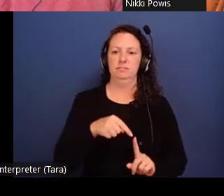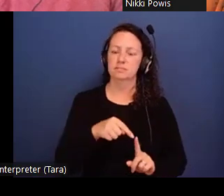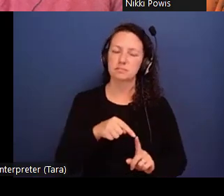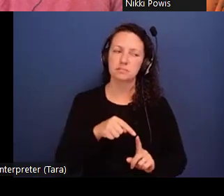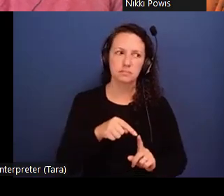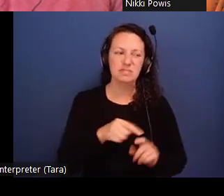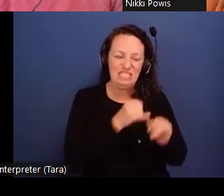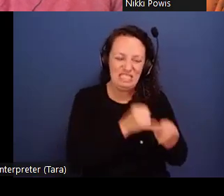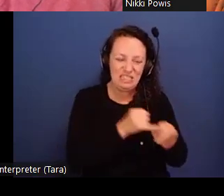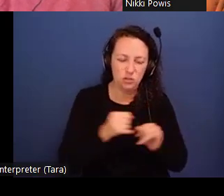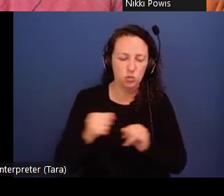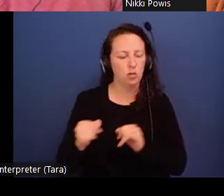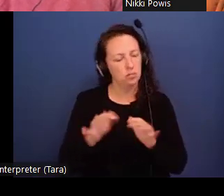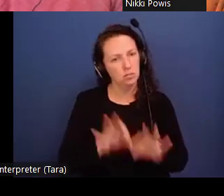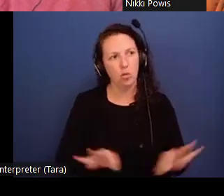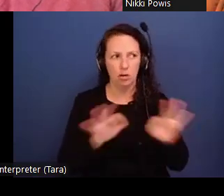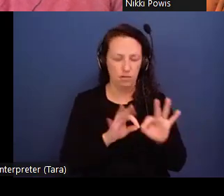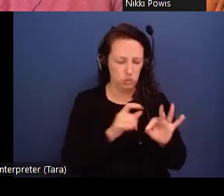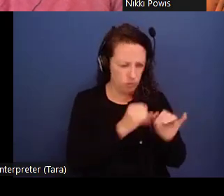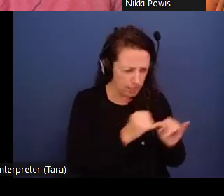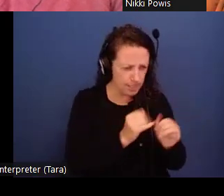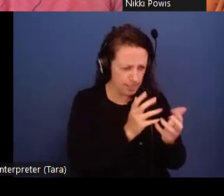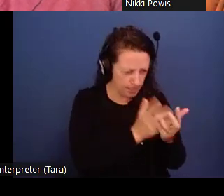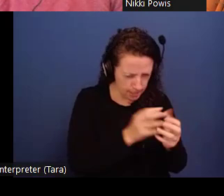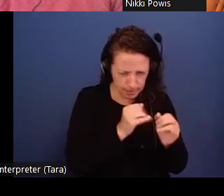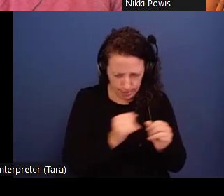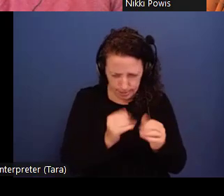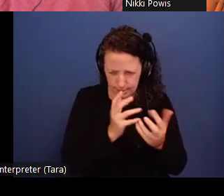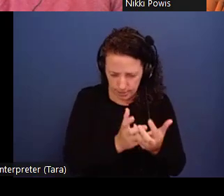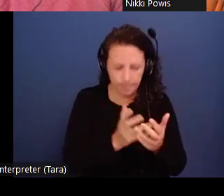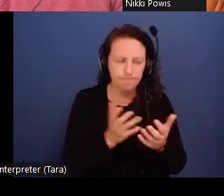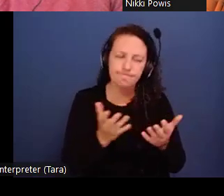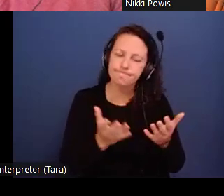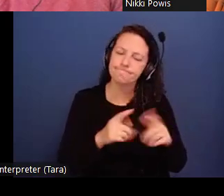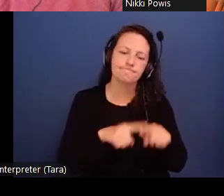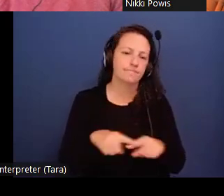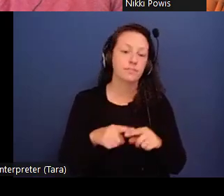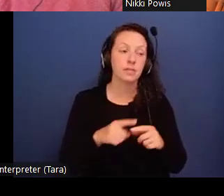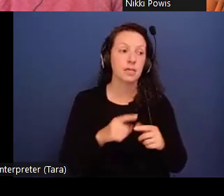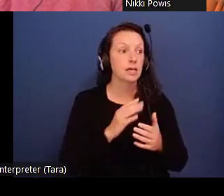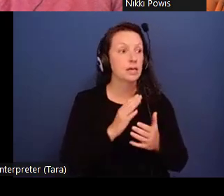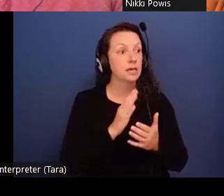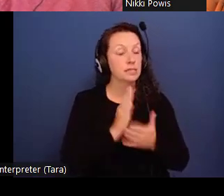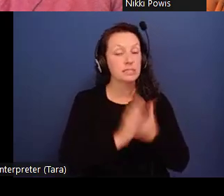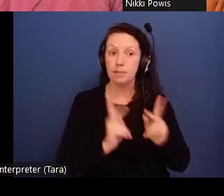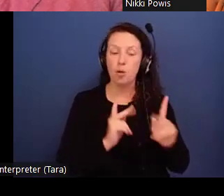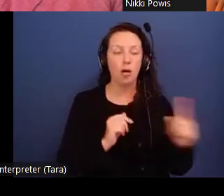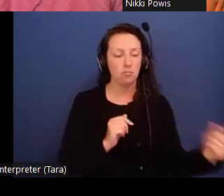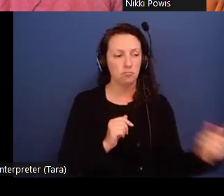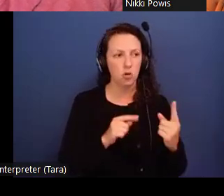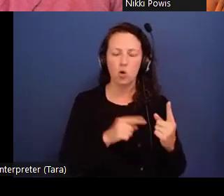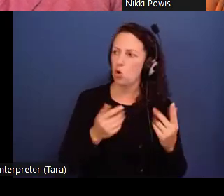have some people that come to us and they're trying to scale because they have a product or something